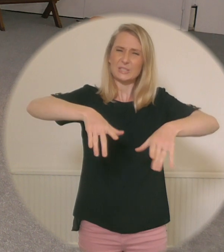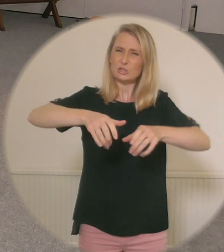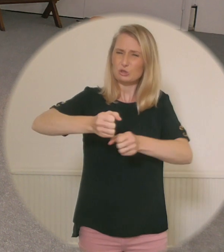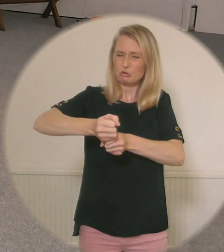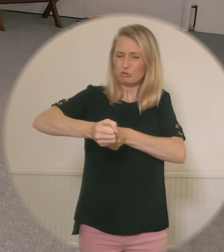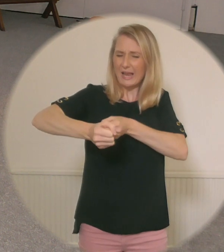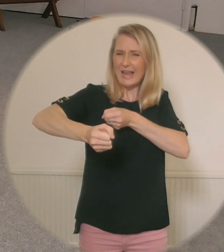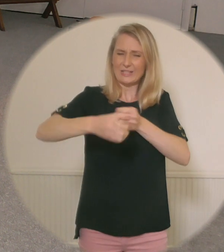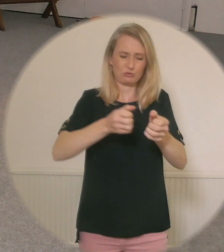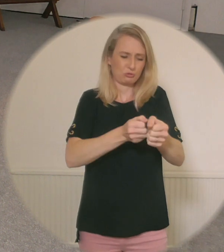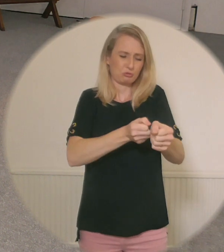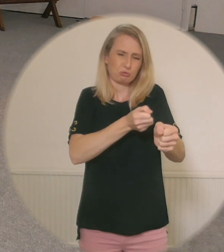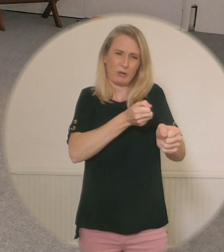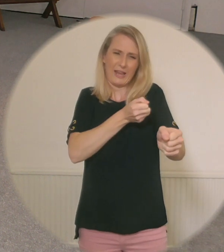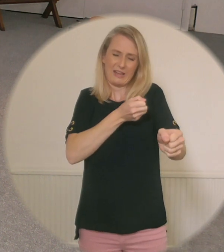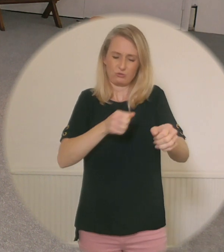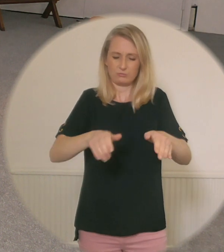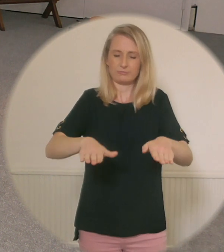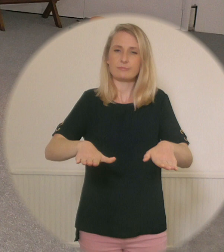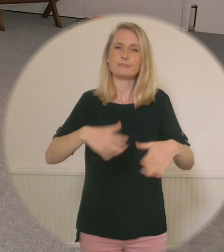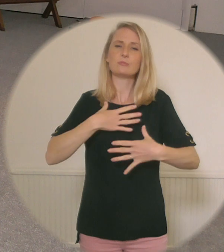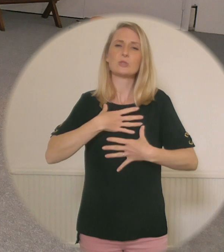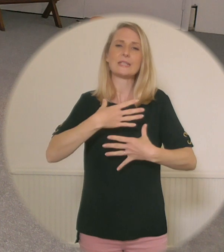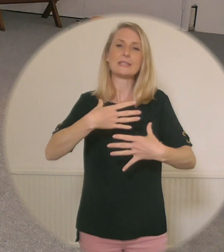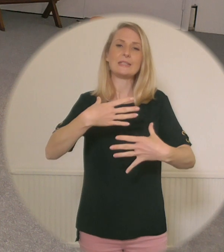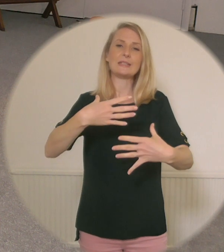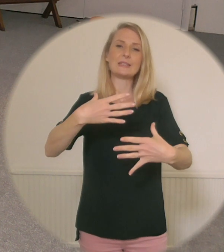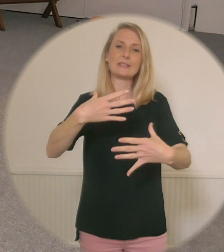the feet, breathing gently.